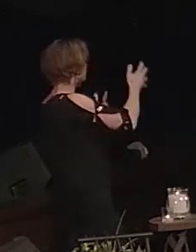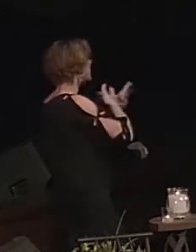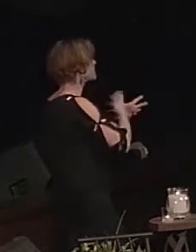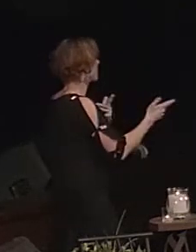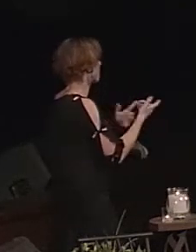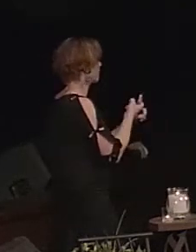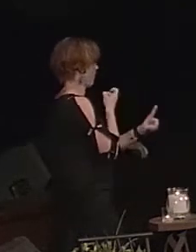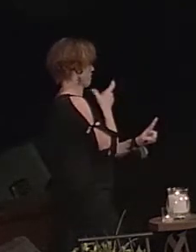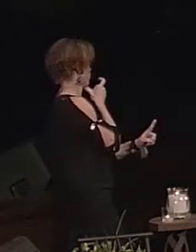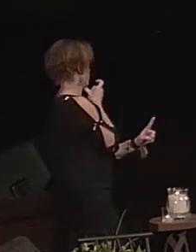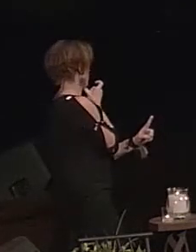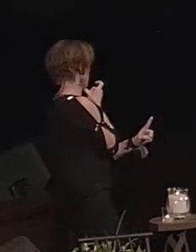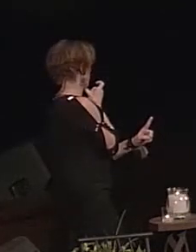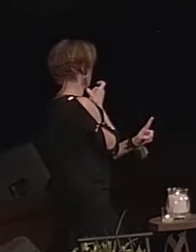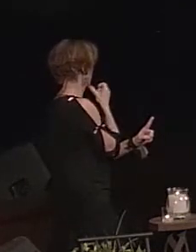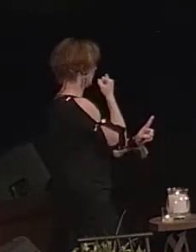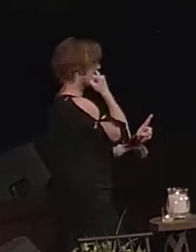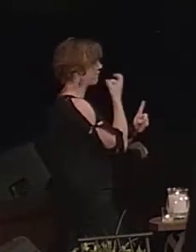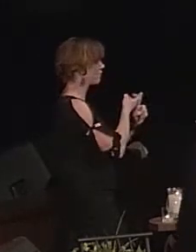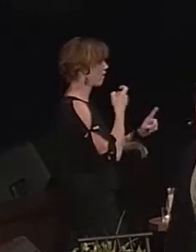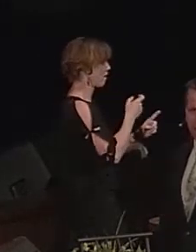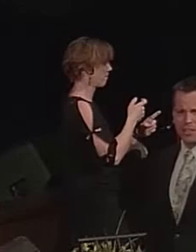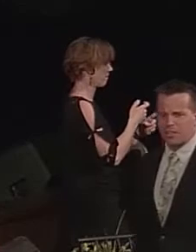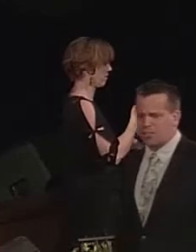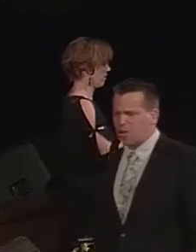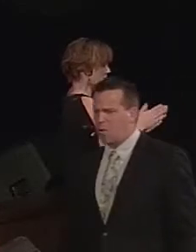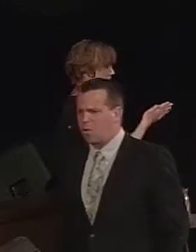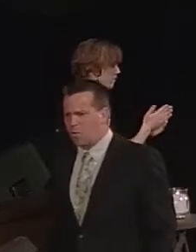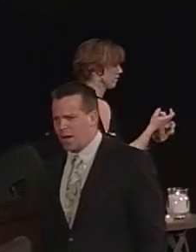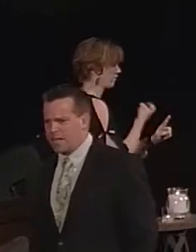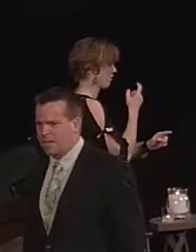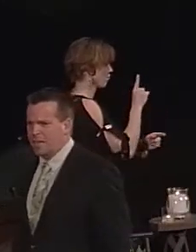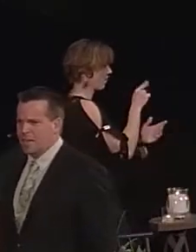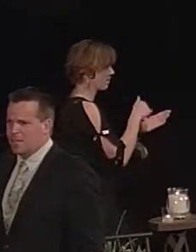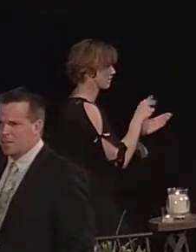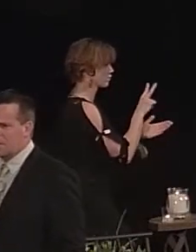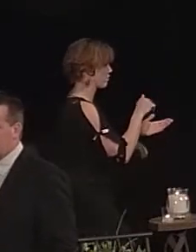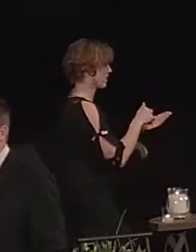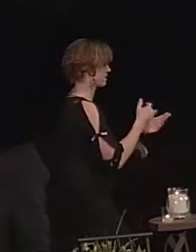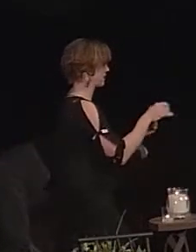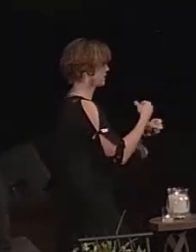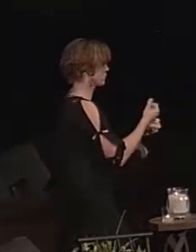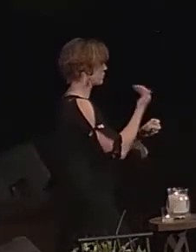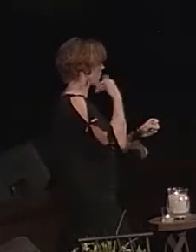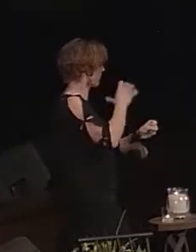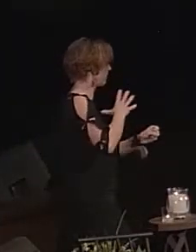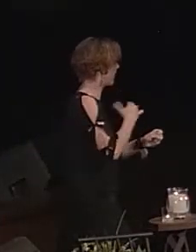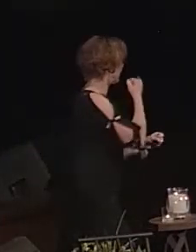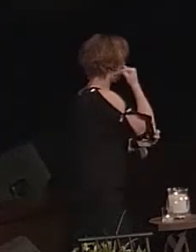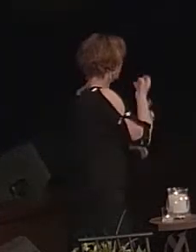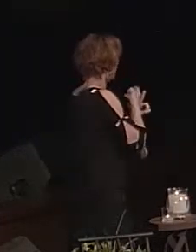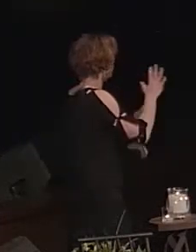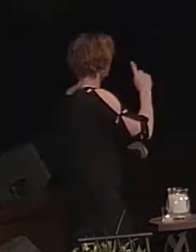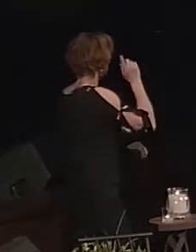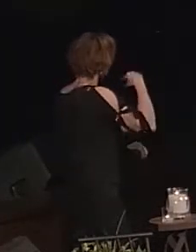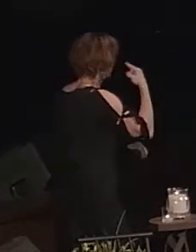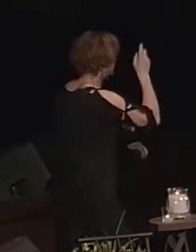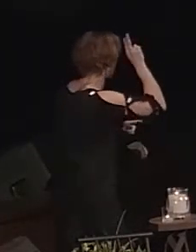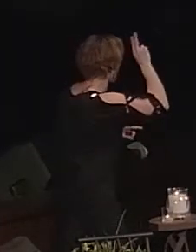from. If it came to us from a text 1,000 or 2,000 years ago, great. If it comes from your crazy Uncle Rick,